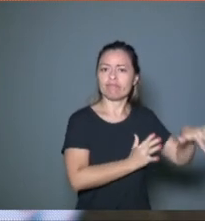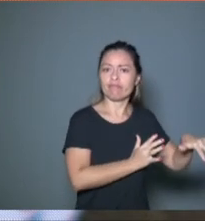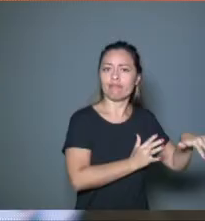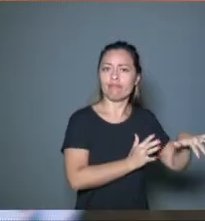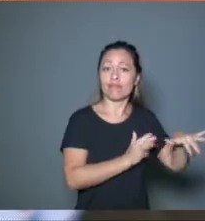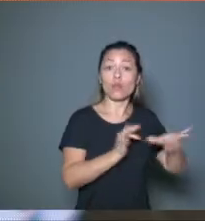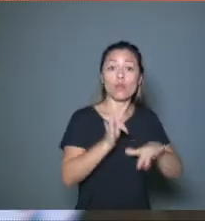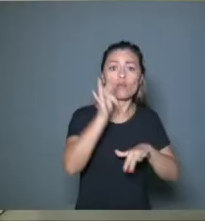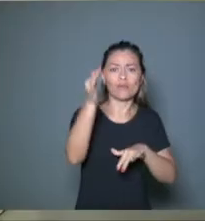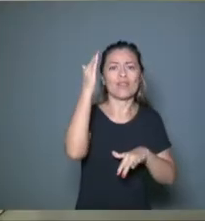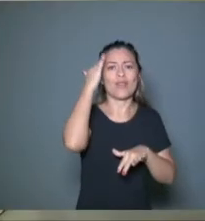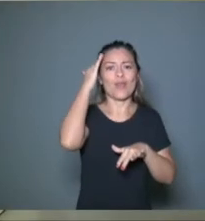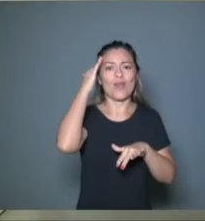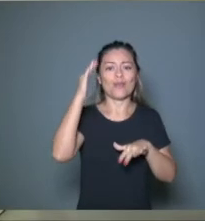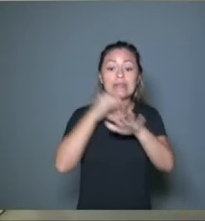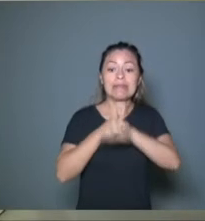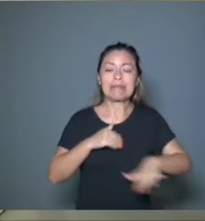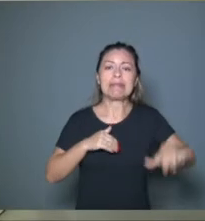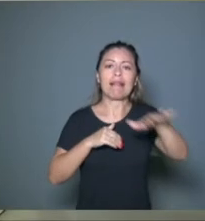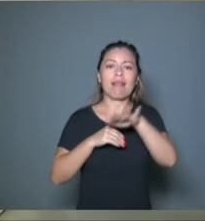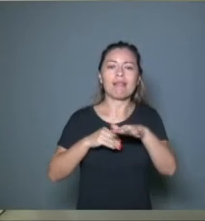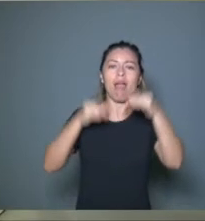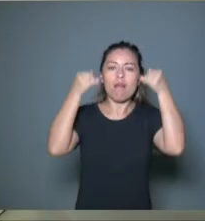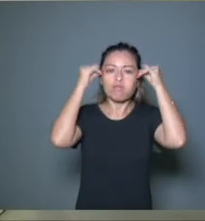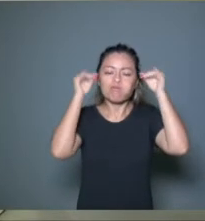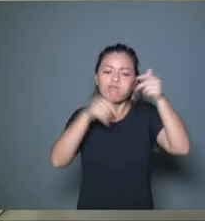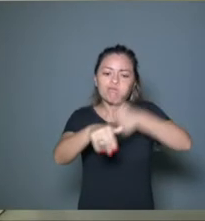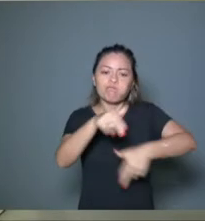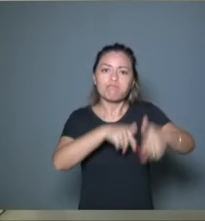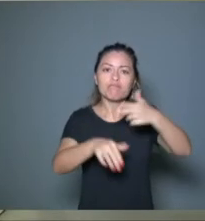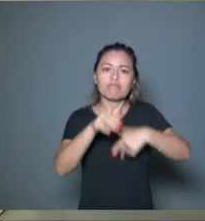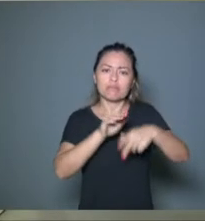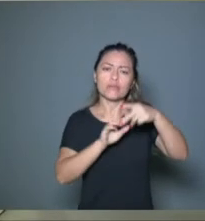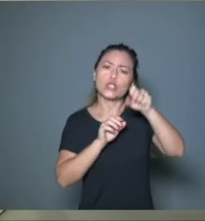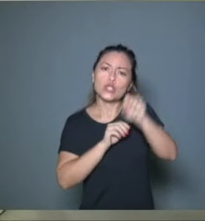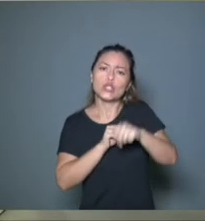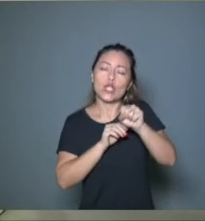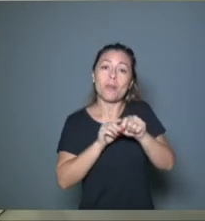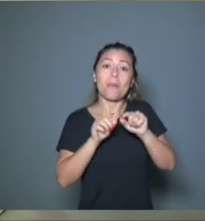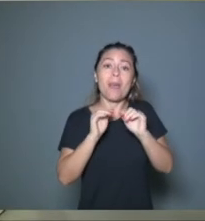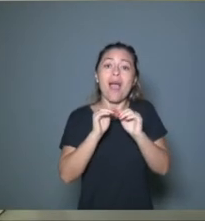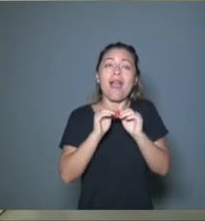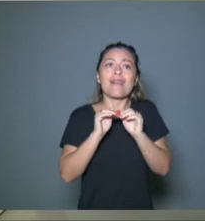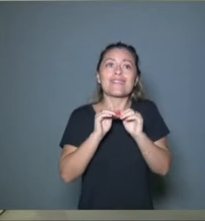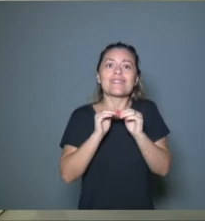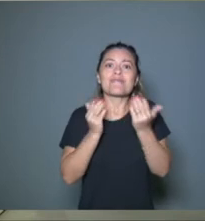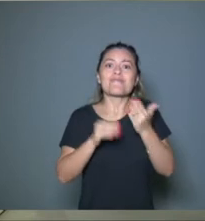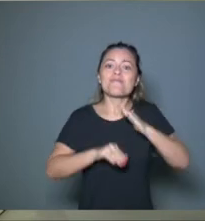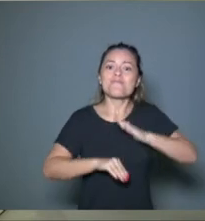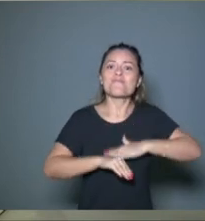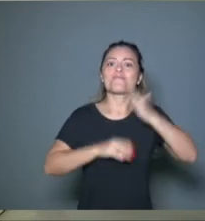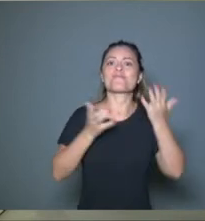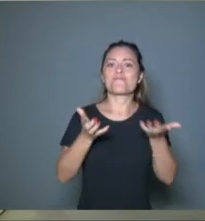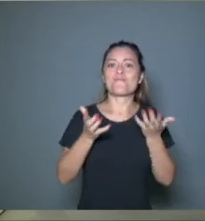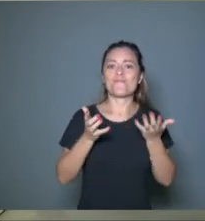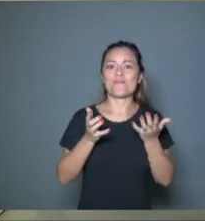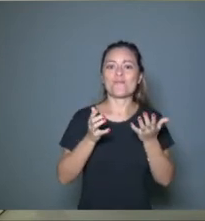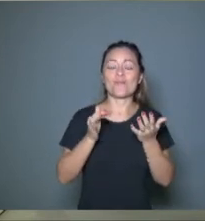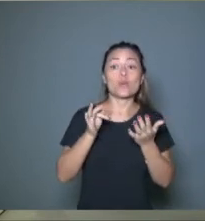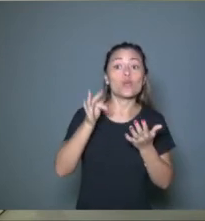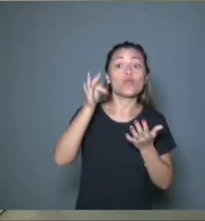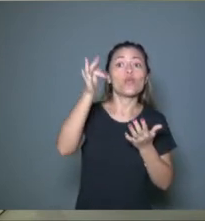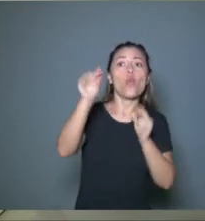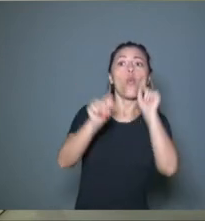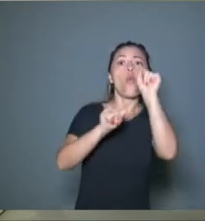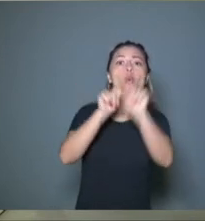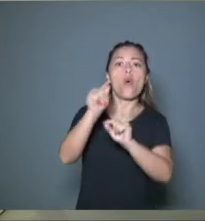wanted to capture value within the agribusiness industry, but investing in innovative projects